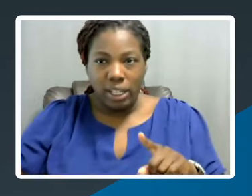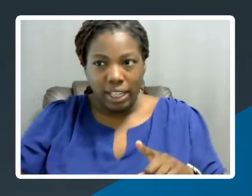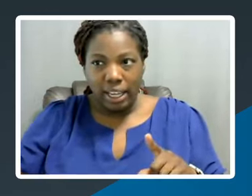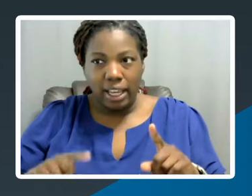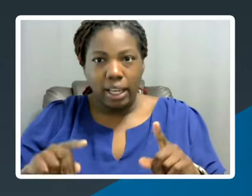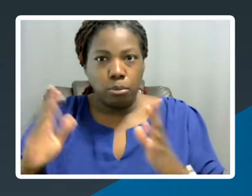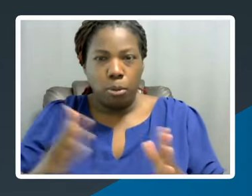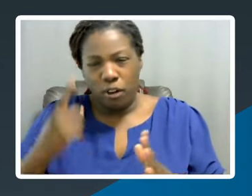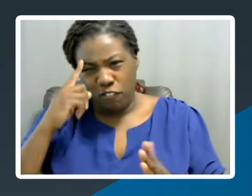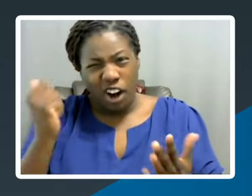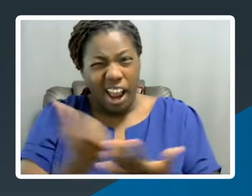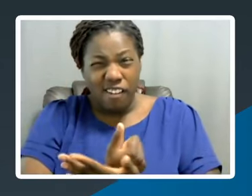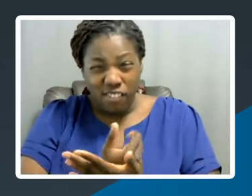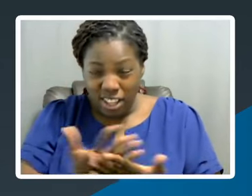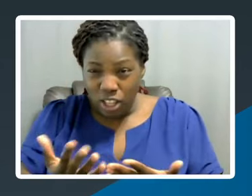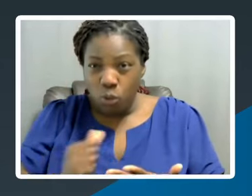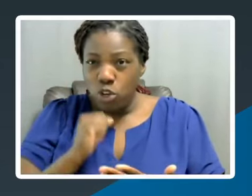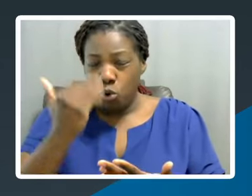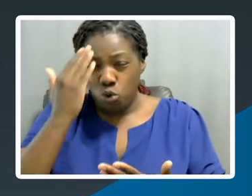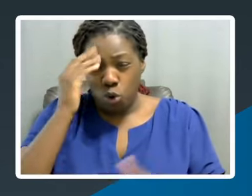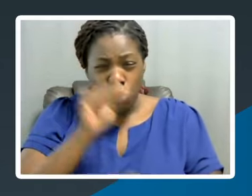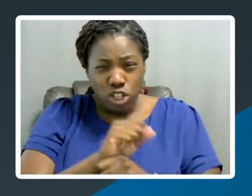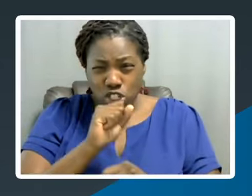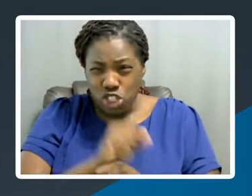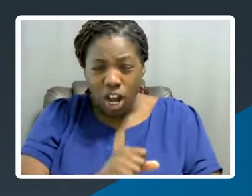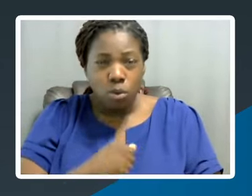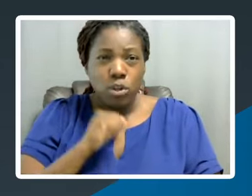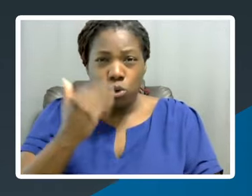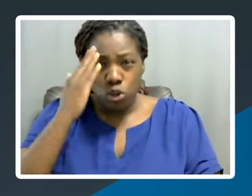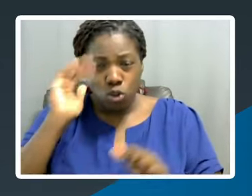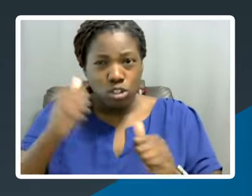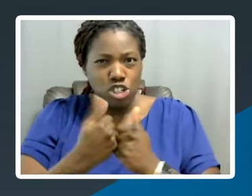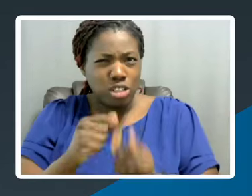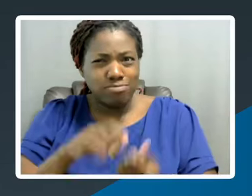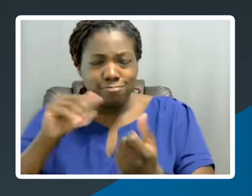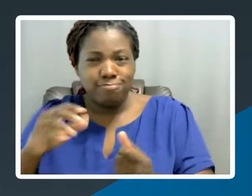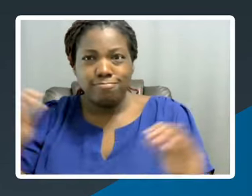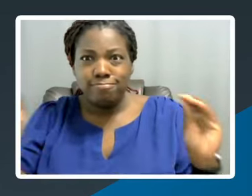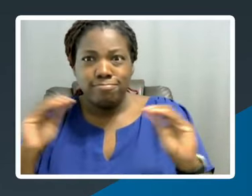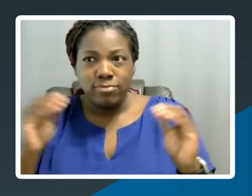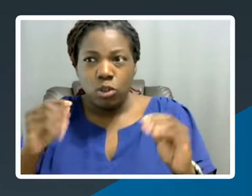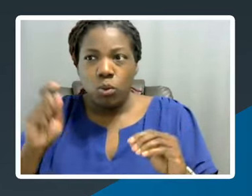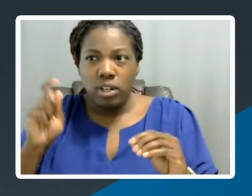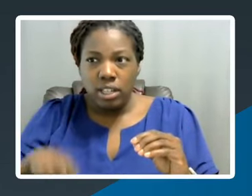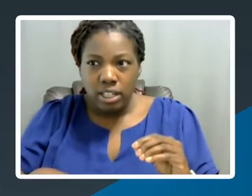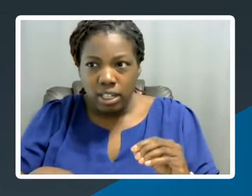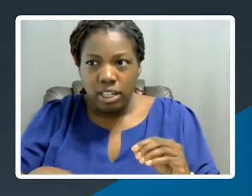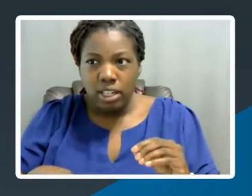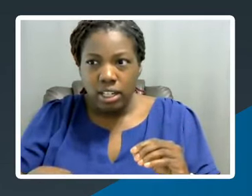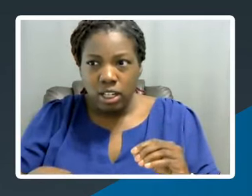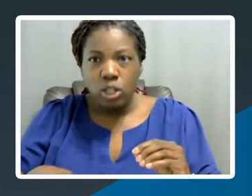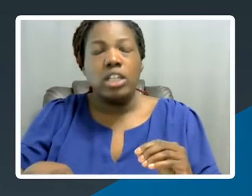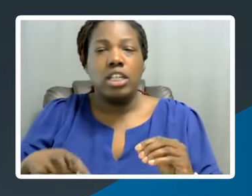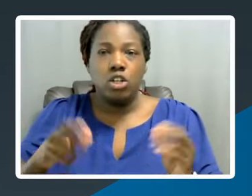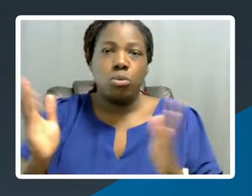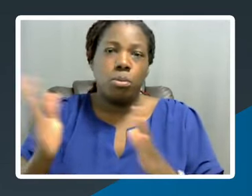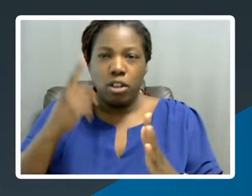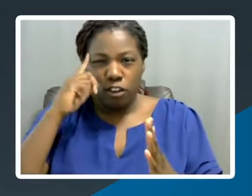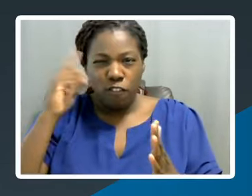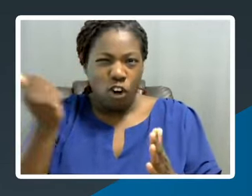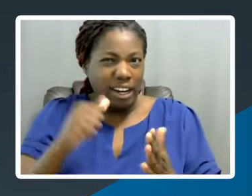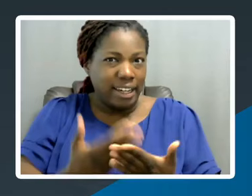don't know what the jobs are going to be. We know what challenges they're going to face. It is not possible. So we better prepare them for anything. And that's the